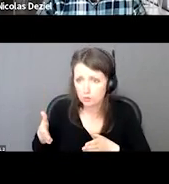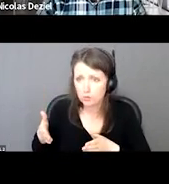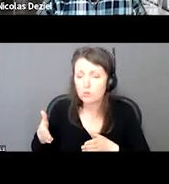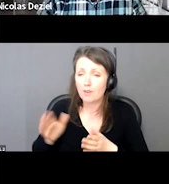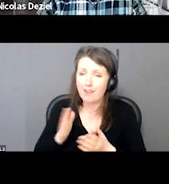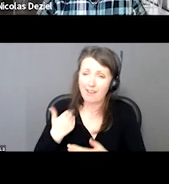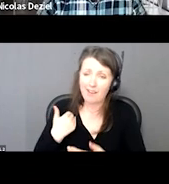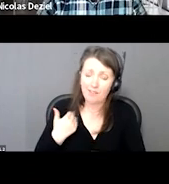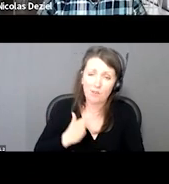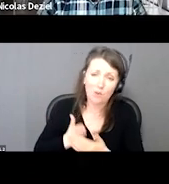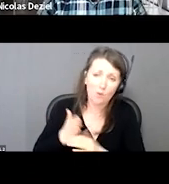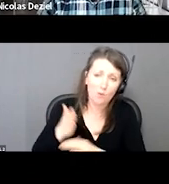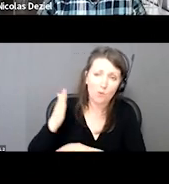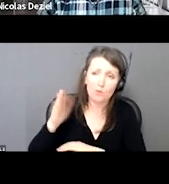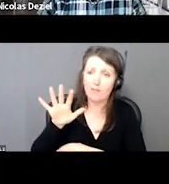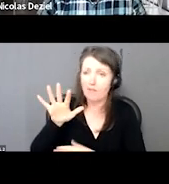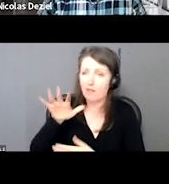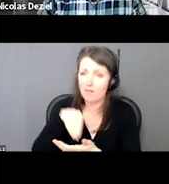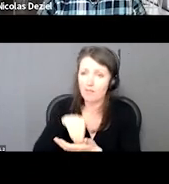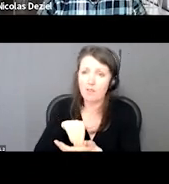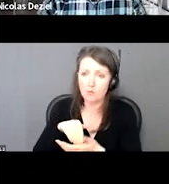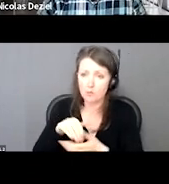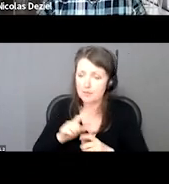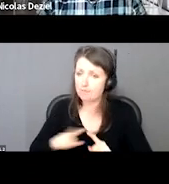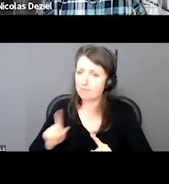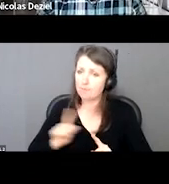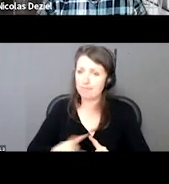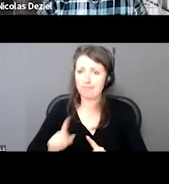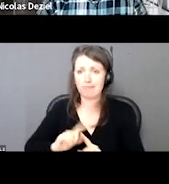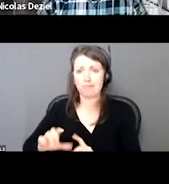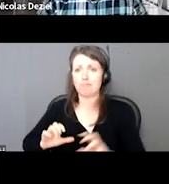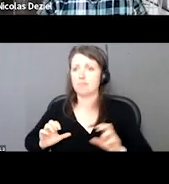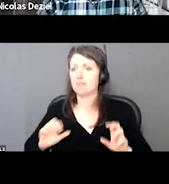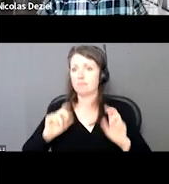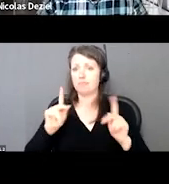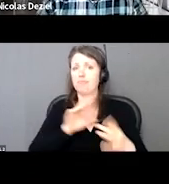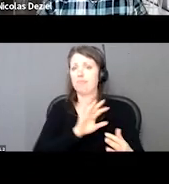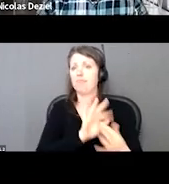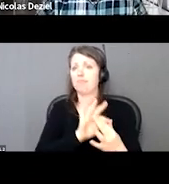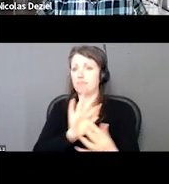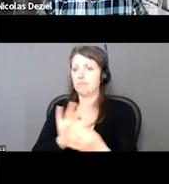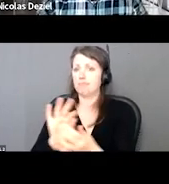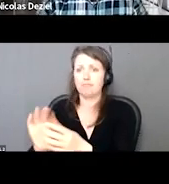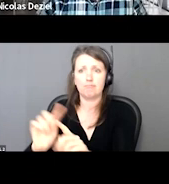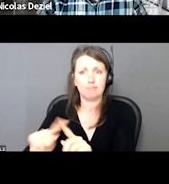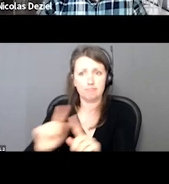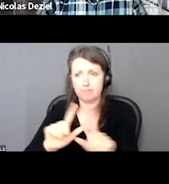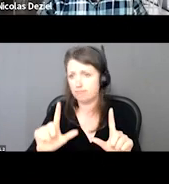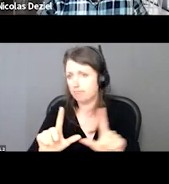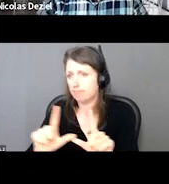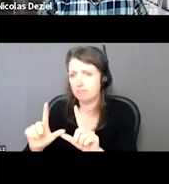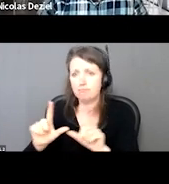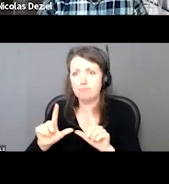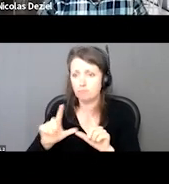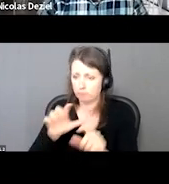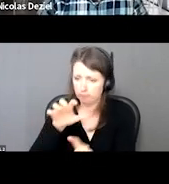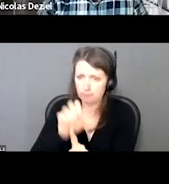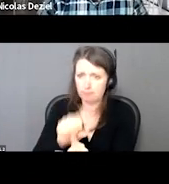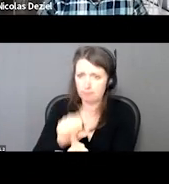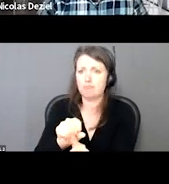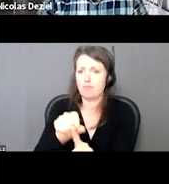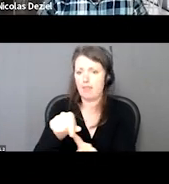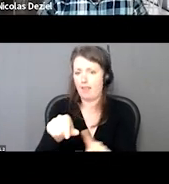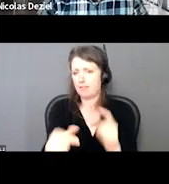So there's a lot of opportunities for you to grab and secure the technology that you're trying